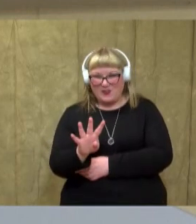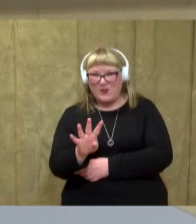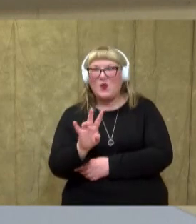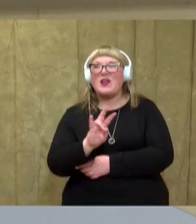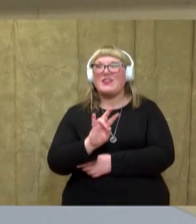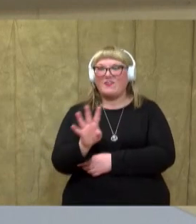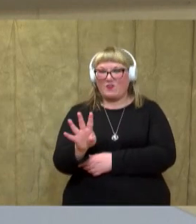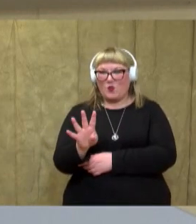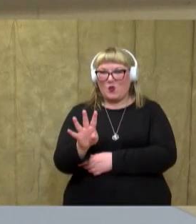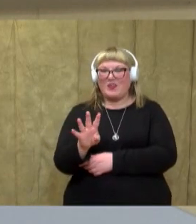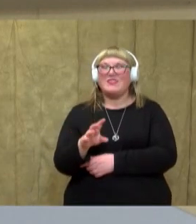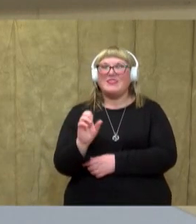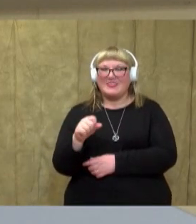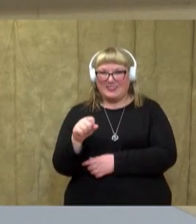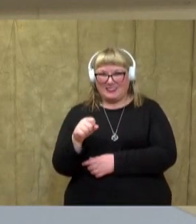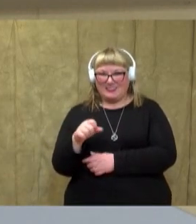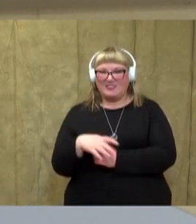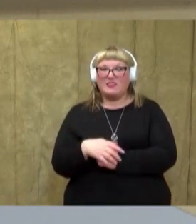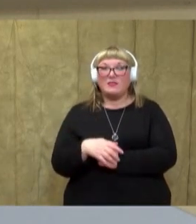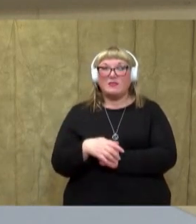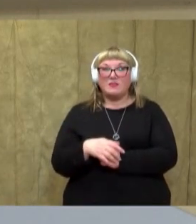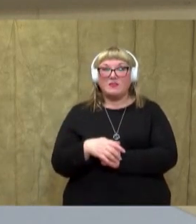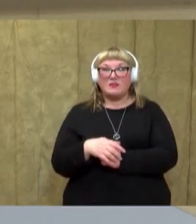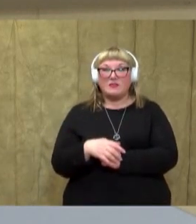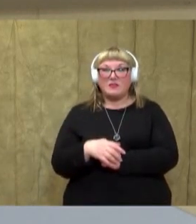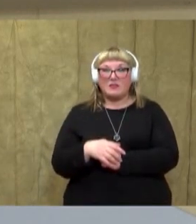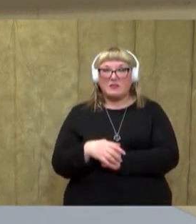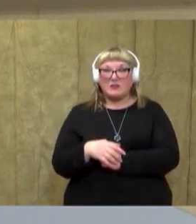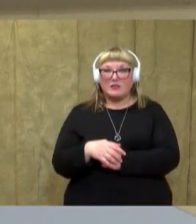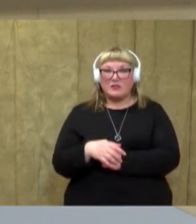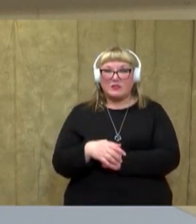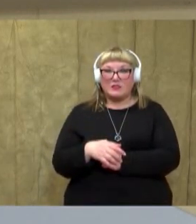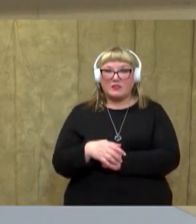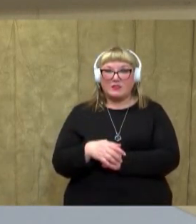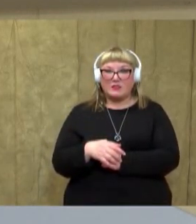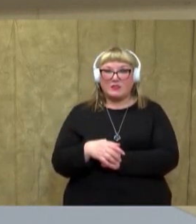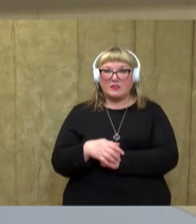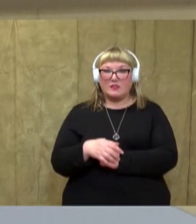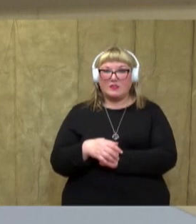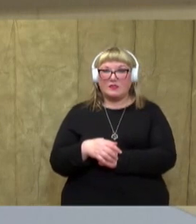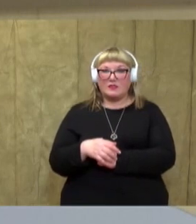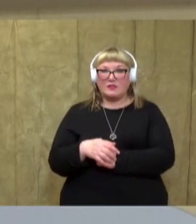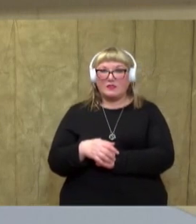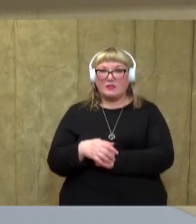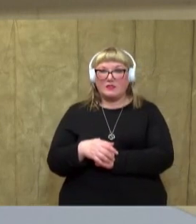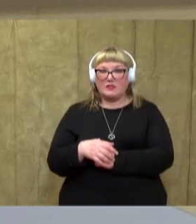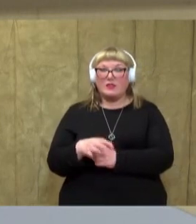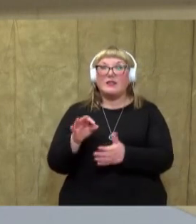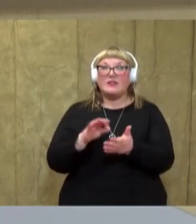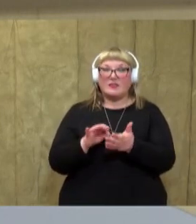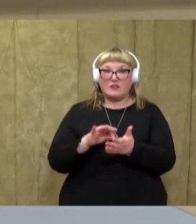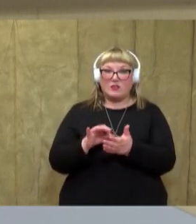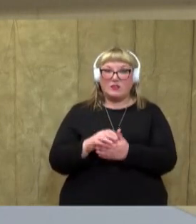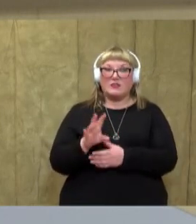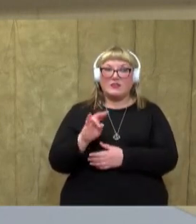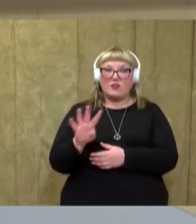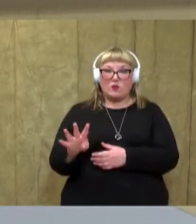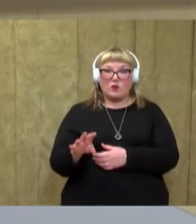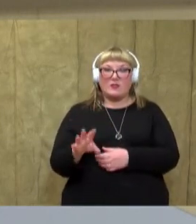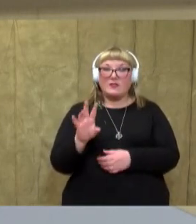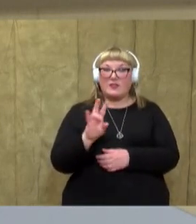74. Do you see 74? It's this number. Very good. Let's count on from